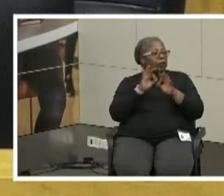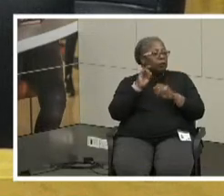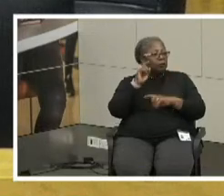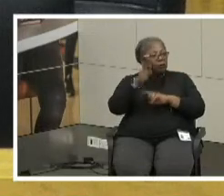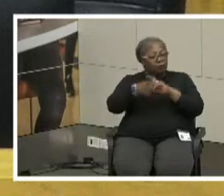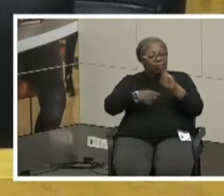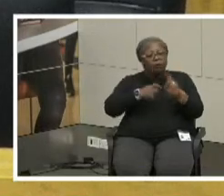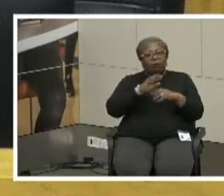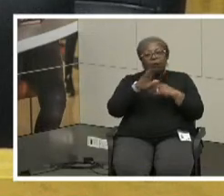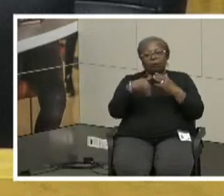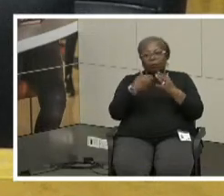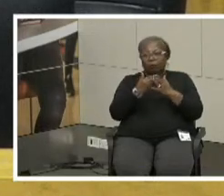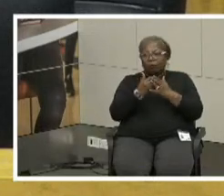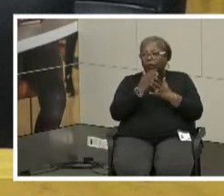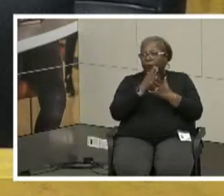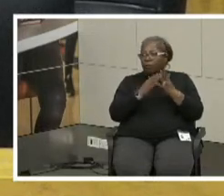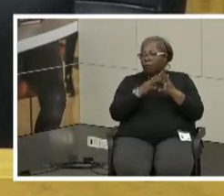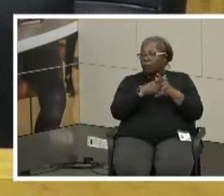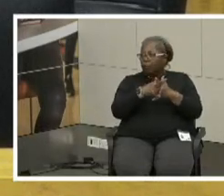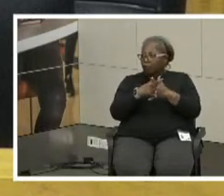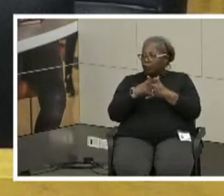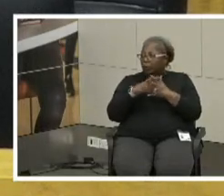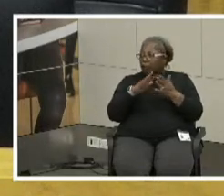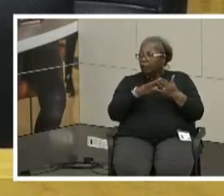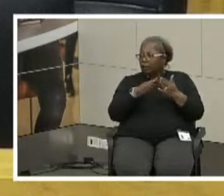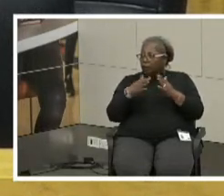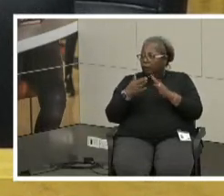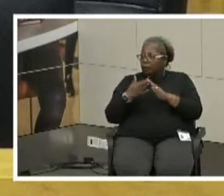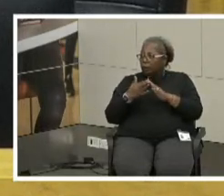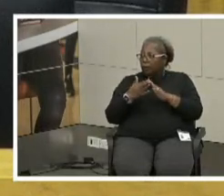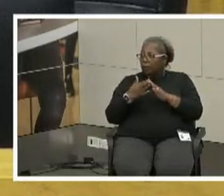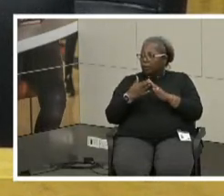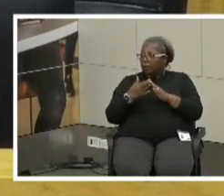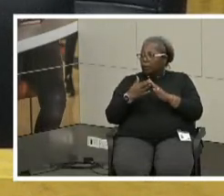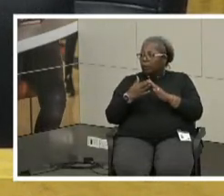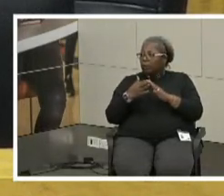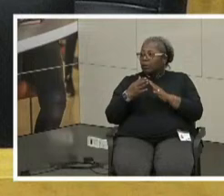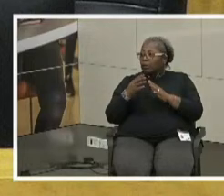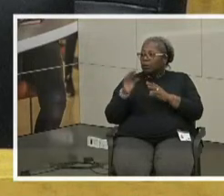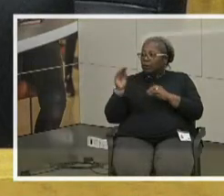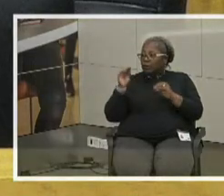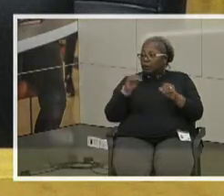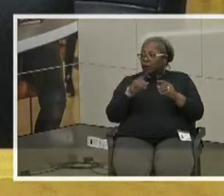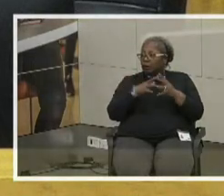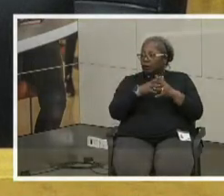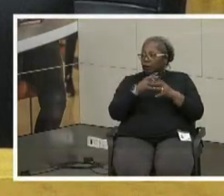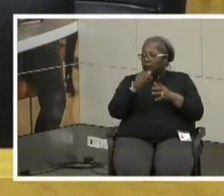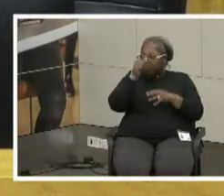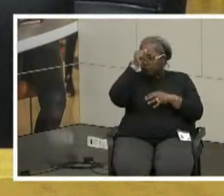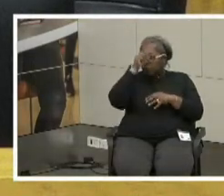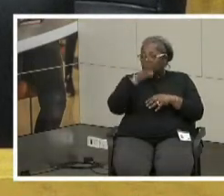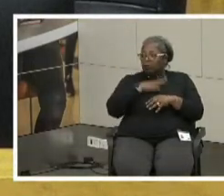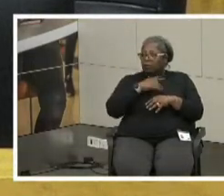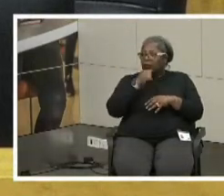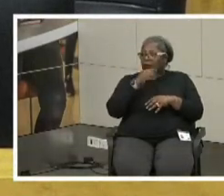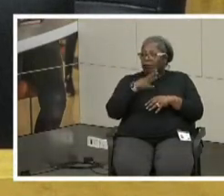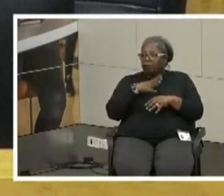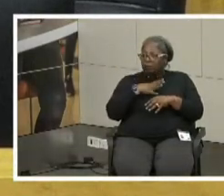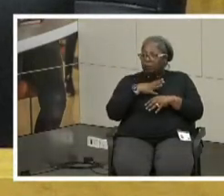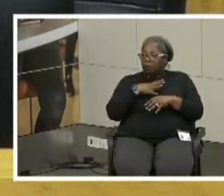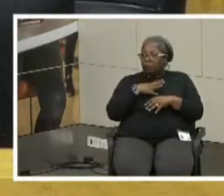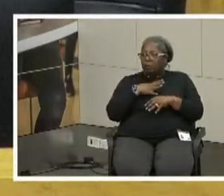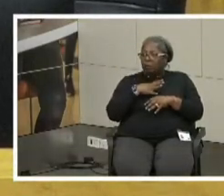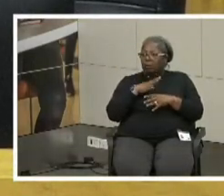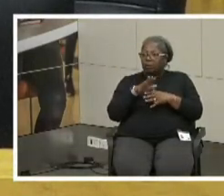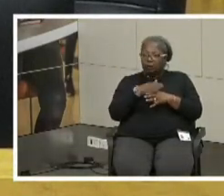virtually every aspect of American society and whereas since immigrating to America men and women of Arab Arab descent have